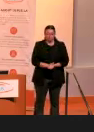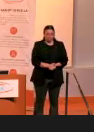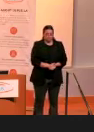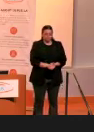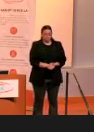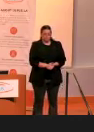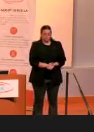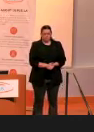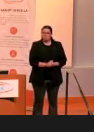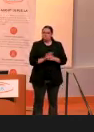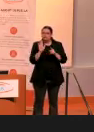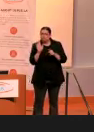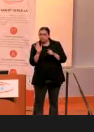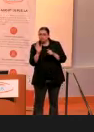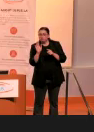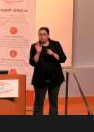Let's see, how does this go?